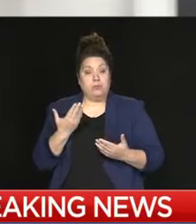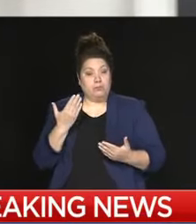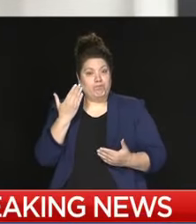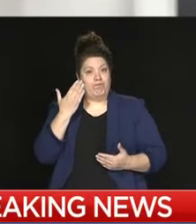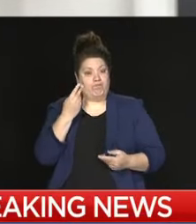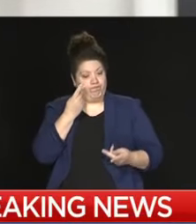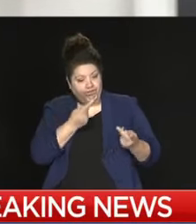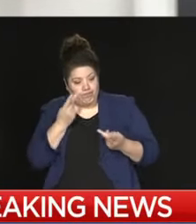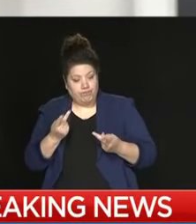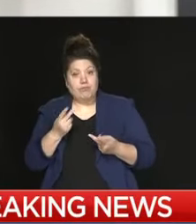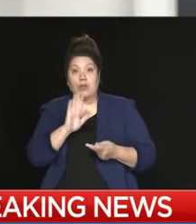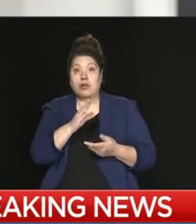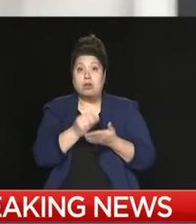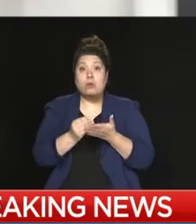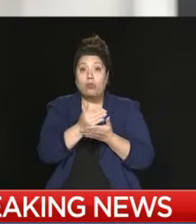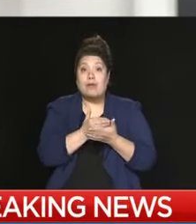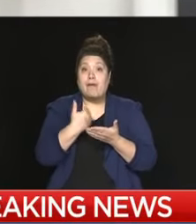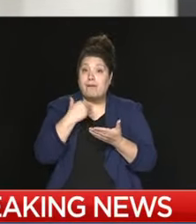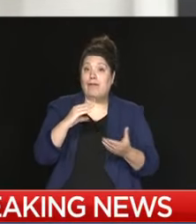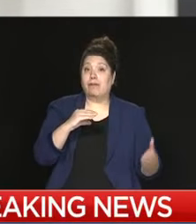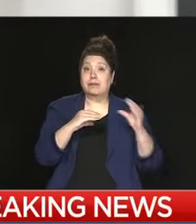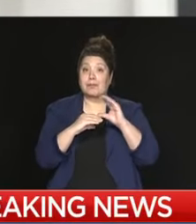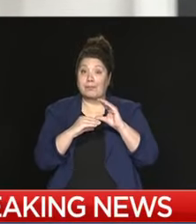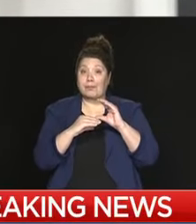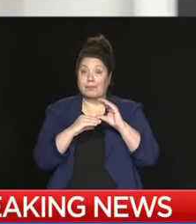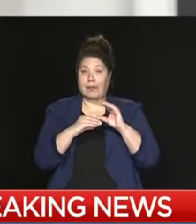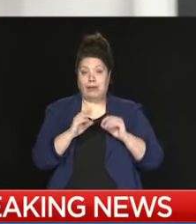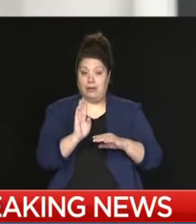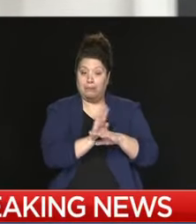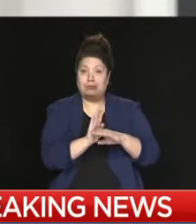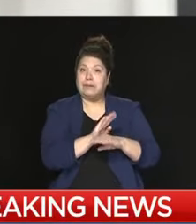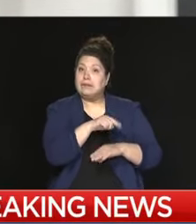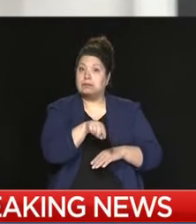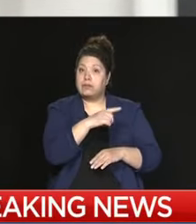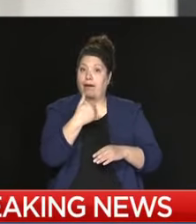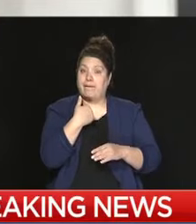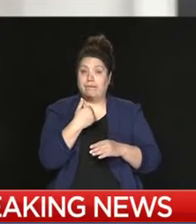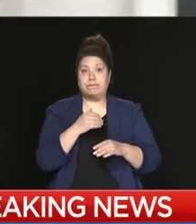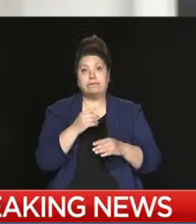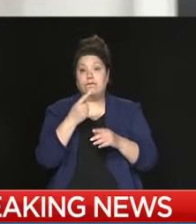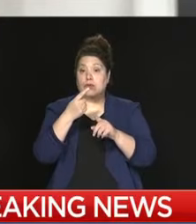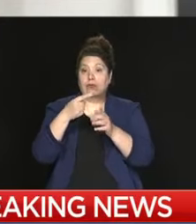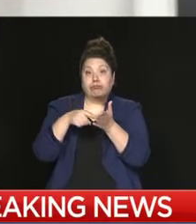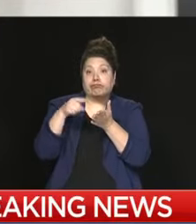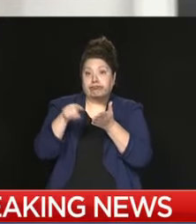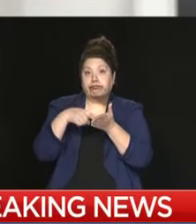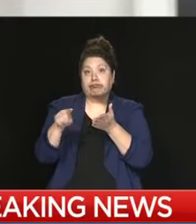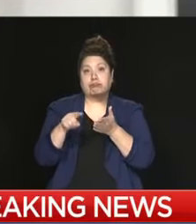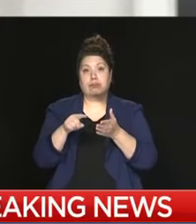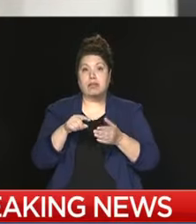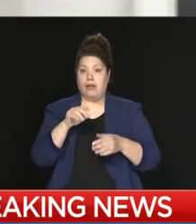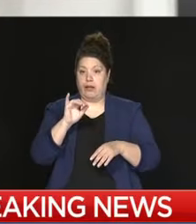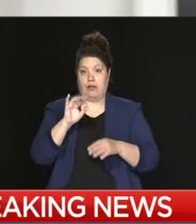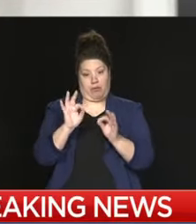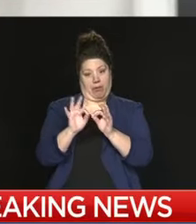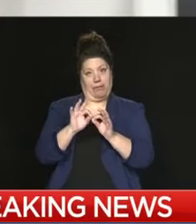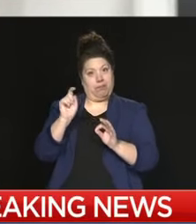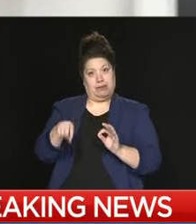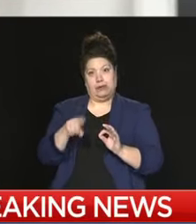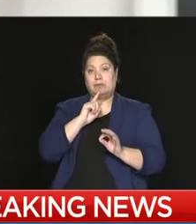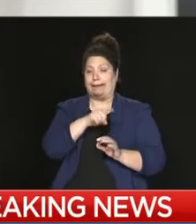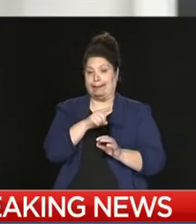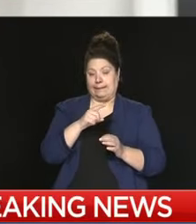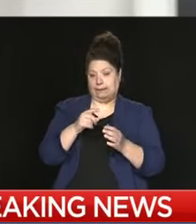wage subsidy, fixed costs for businesses represent a huge challenge. This is why we're going to cover the